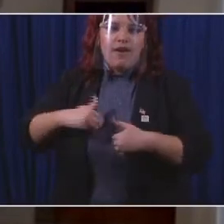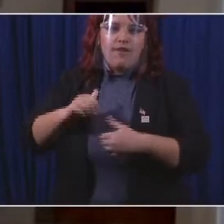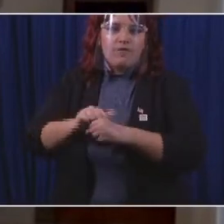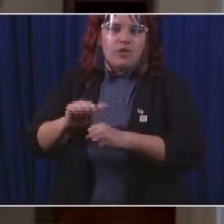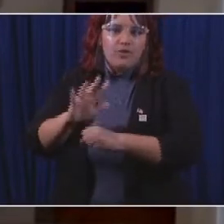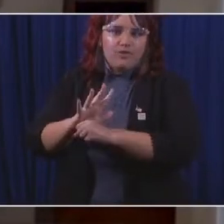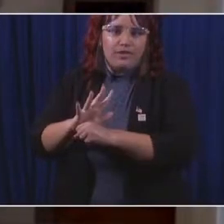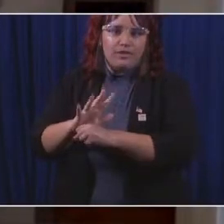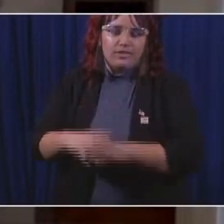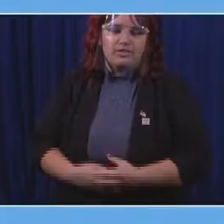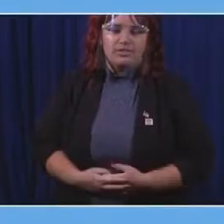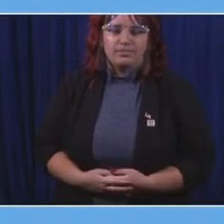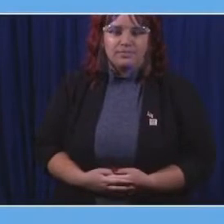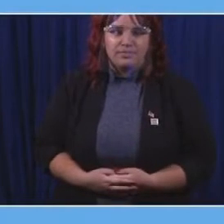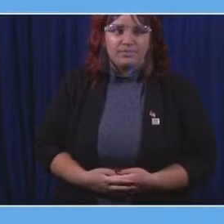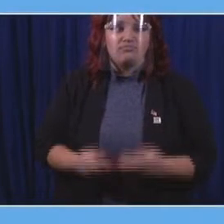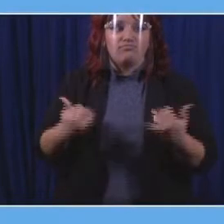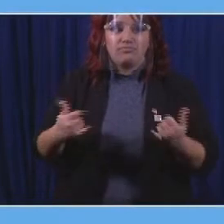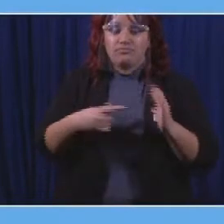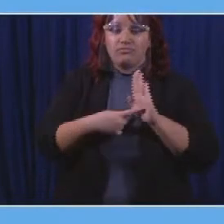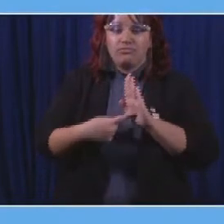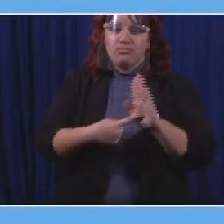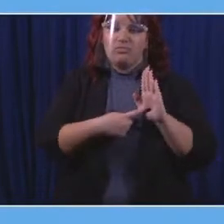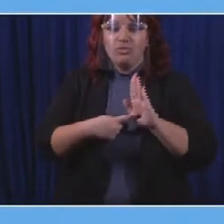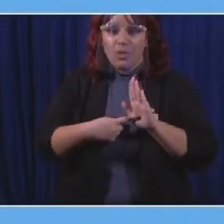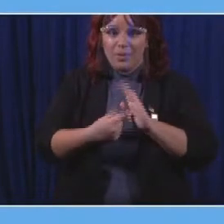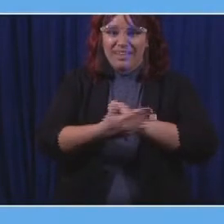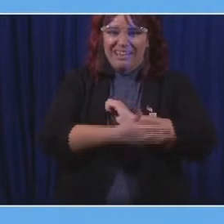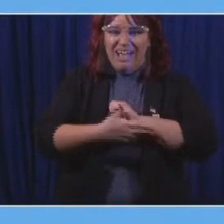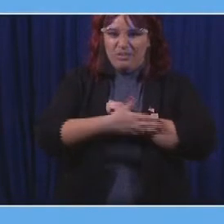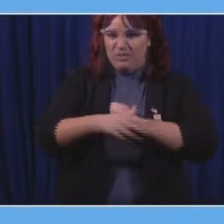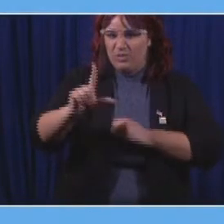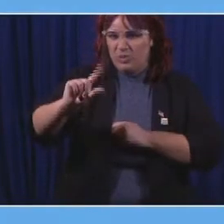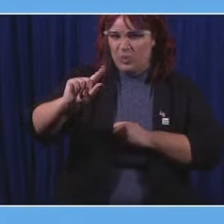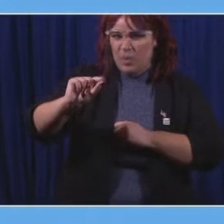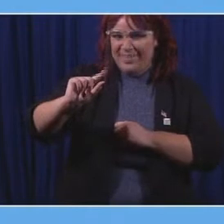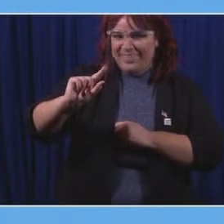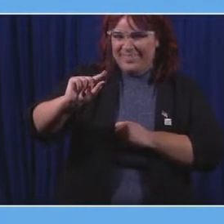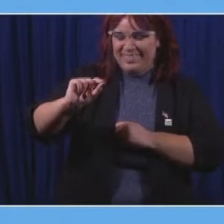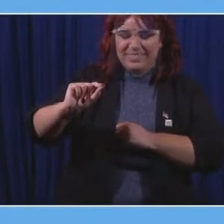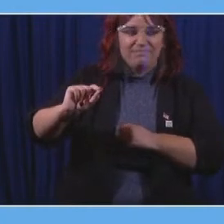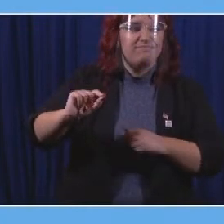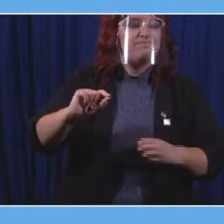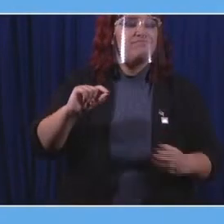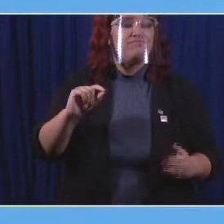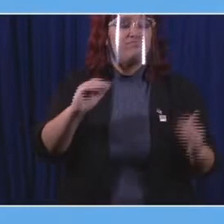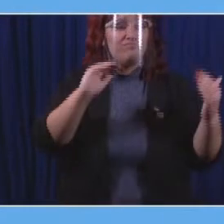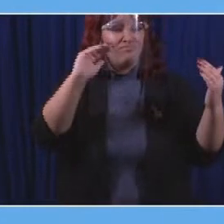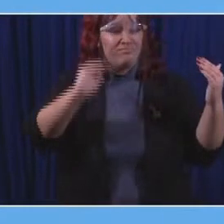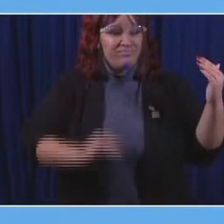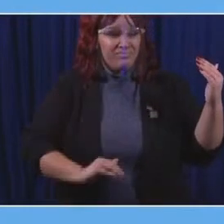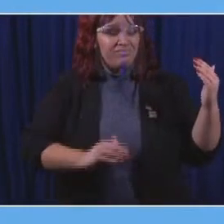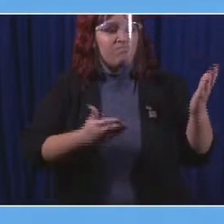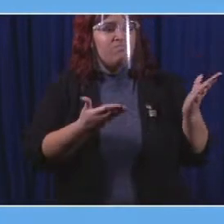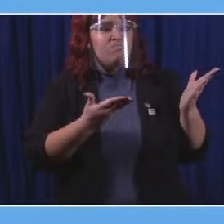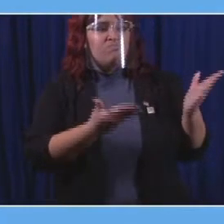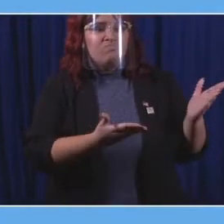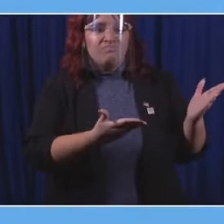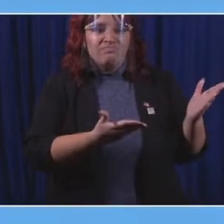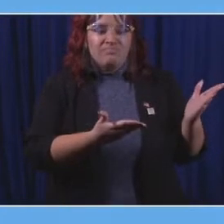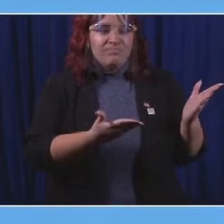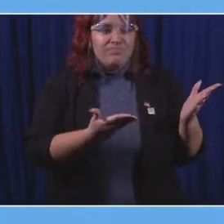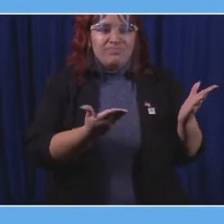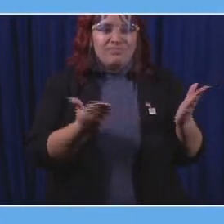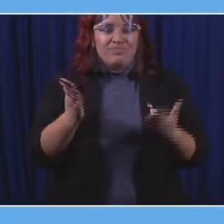Eric. Again, top 20. And again, these are the ones that are